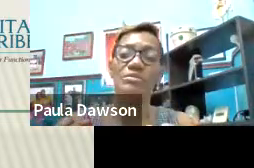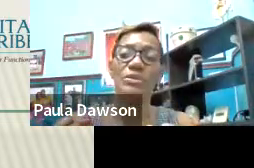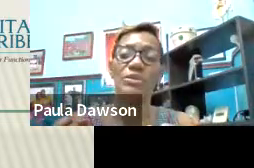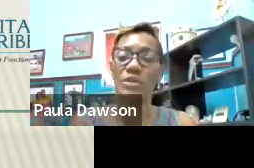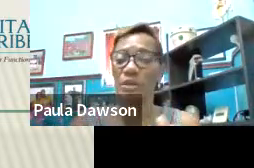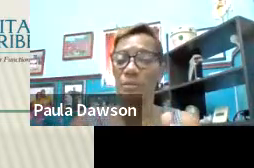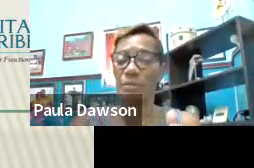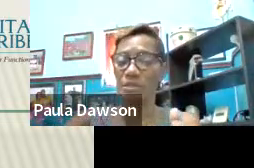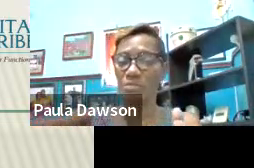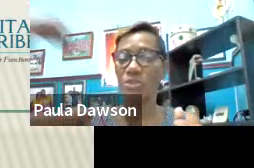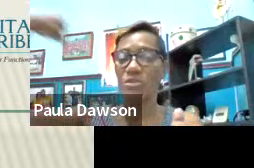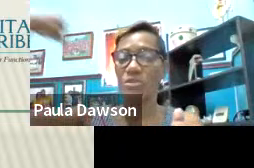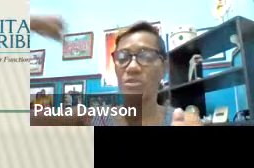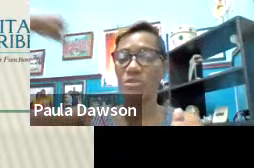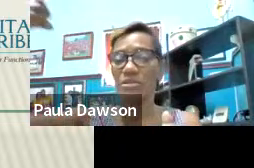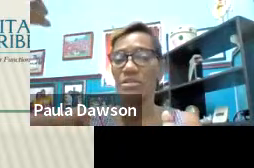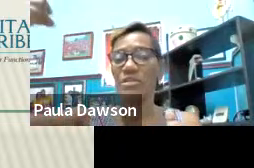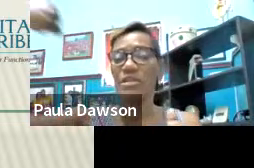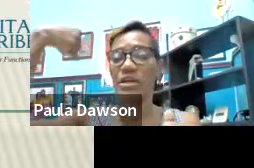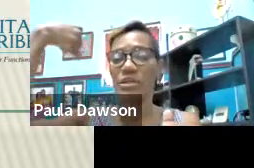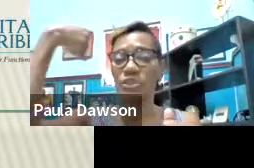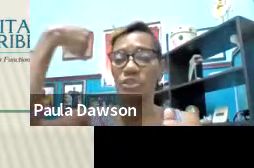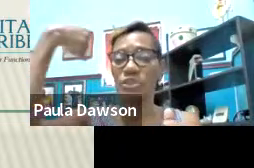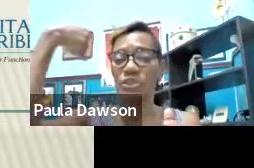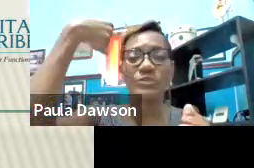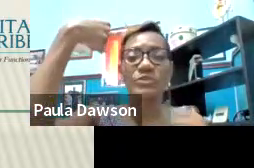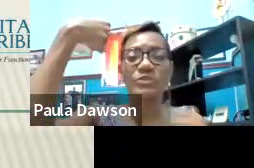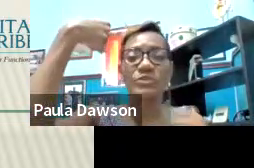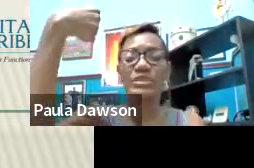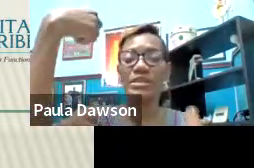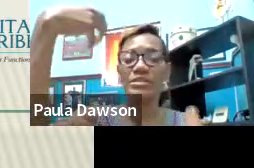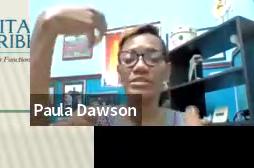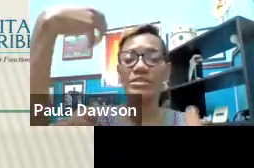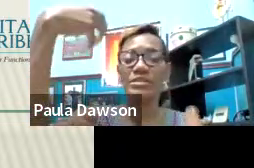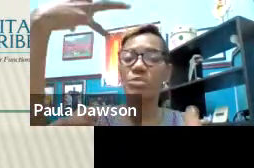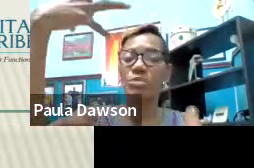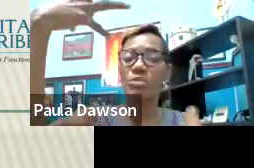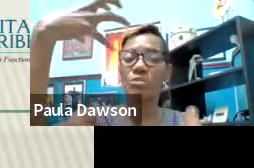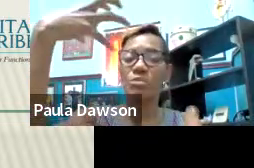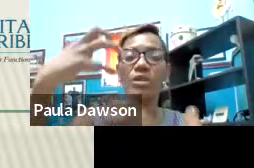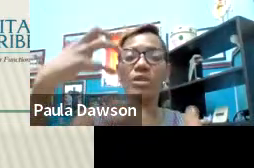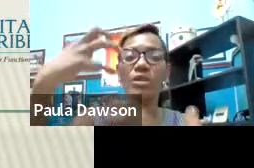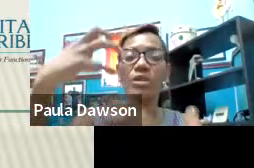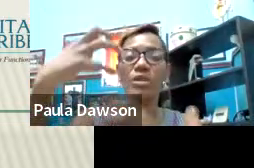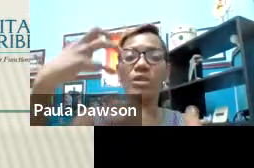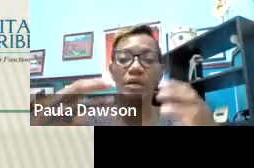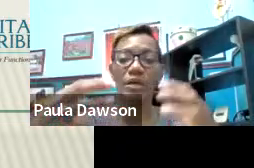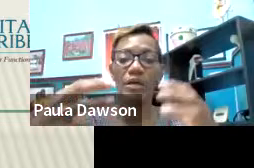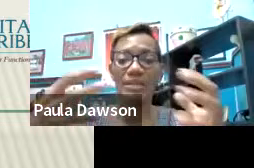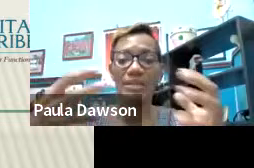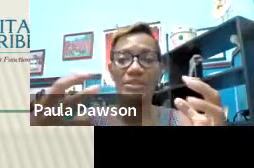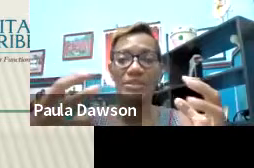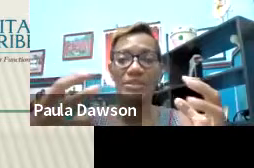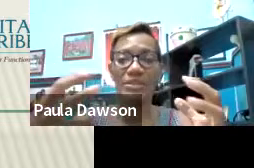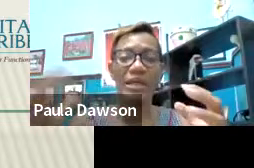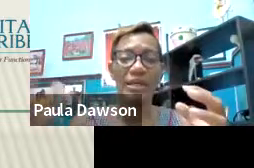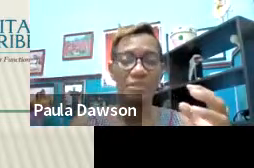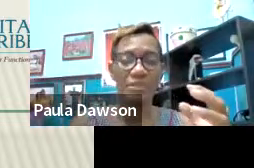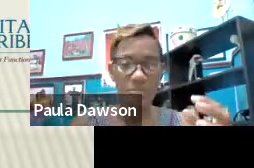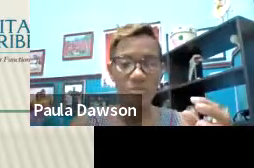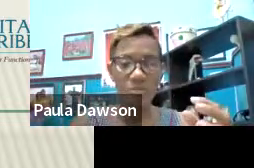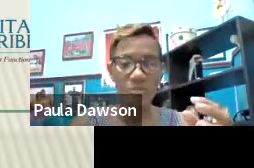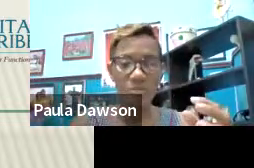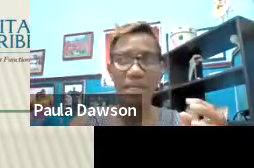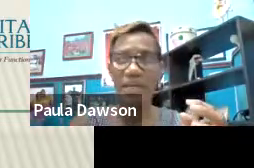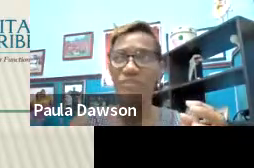maintain the muscle bulk. Because the muscles are constantly contracting, it tends to keep the muscle bulk at a particular